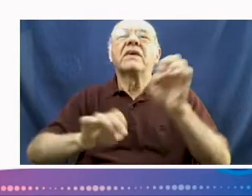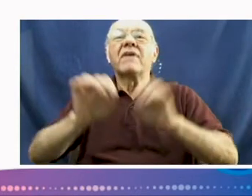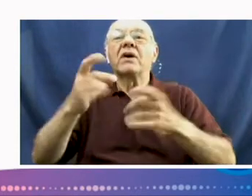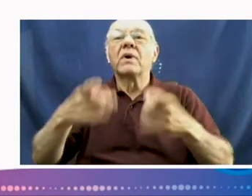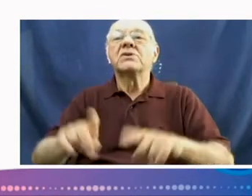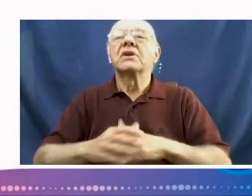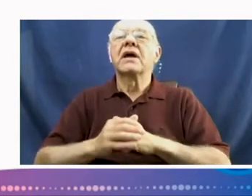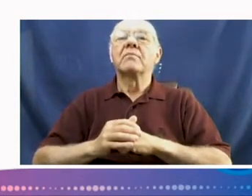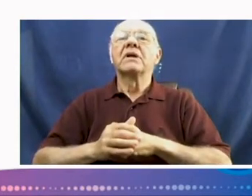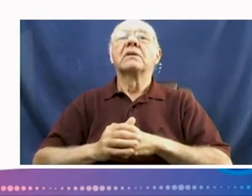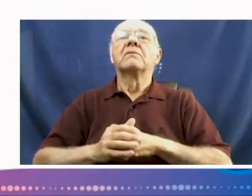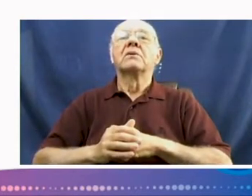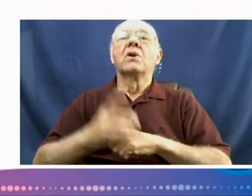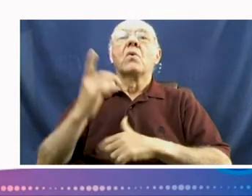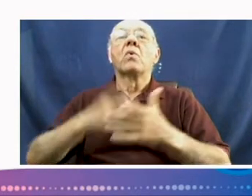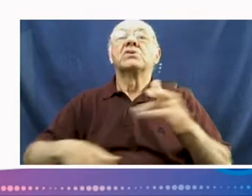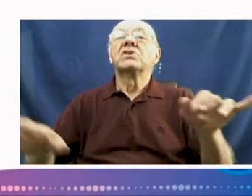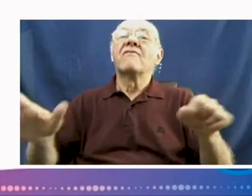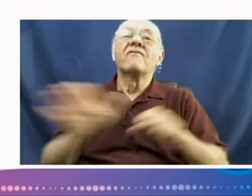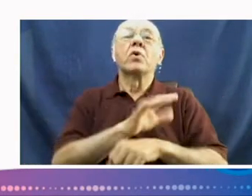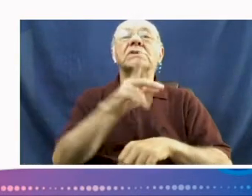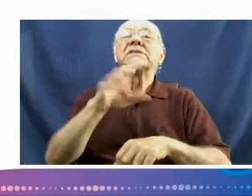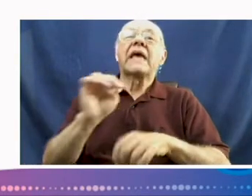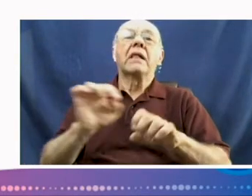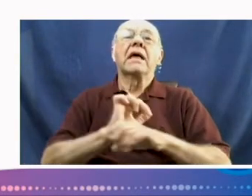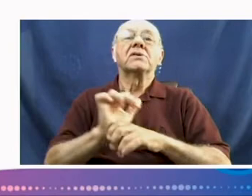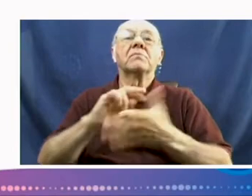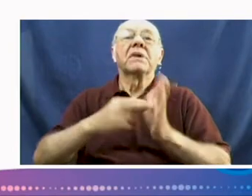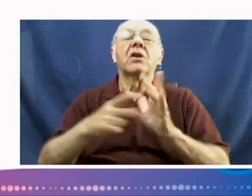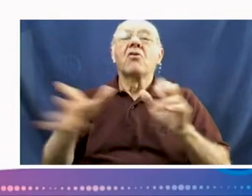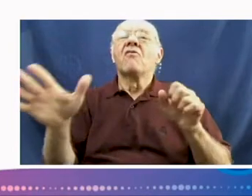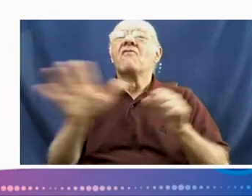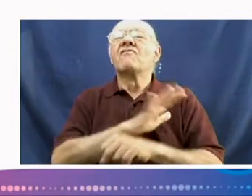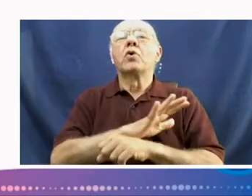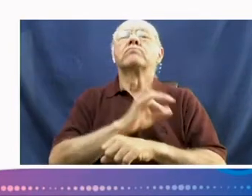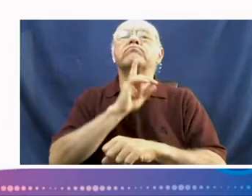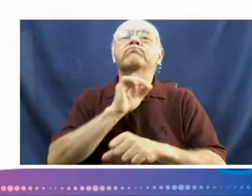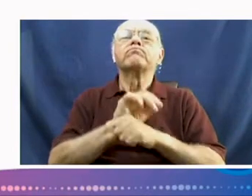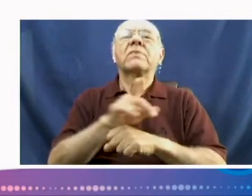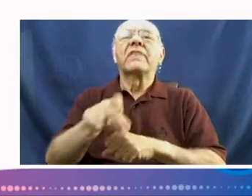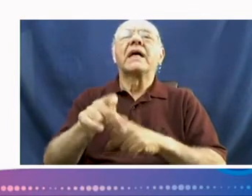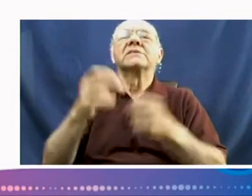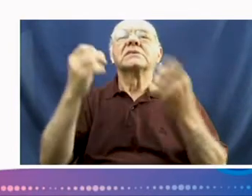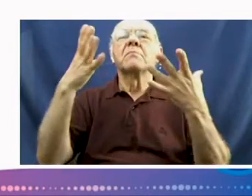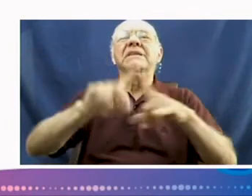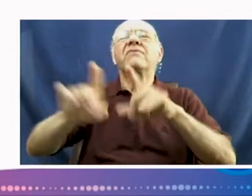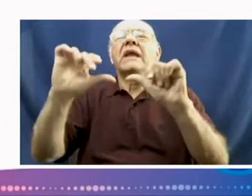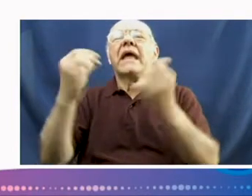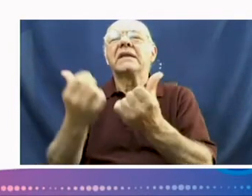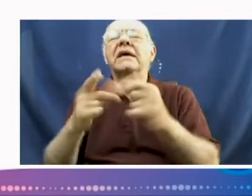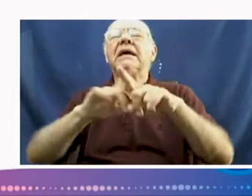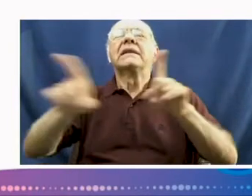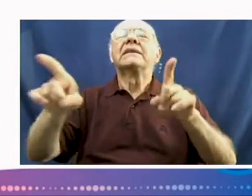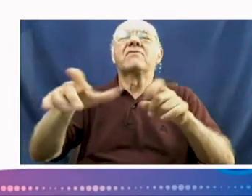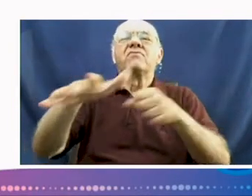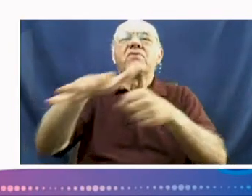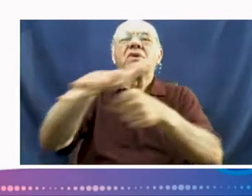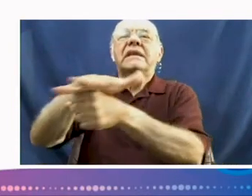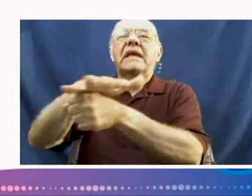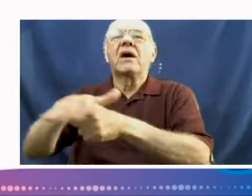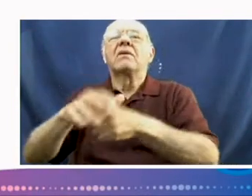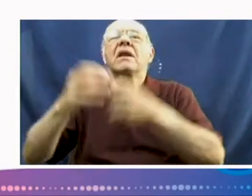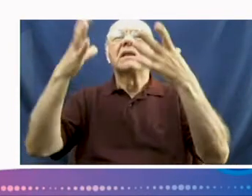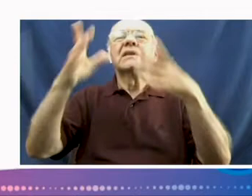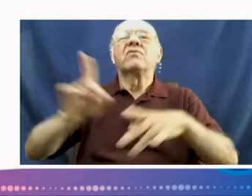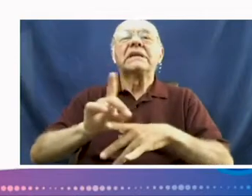What is a full-scale exercise? A full-scale exercise is a multi-agency, multi-jurisdictional, multi-discipline exercise